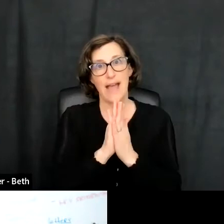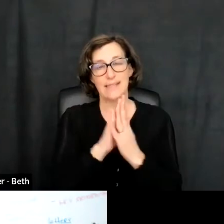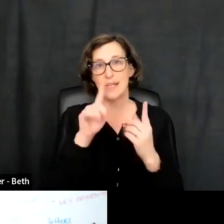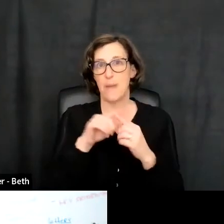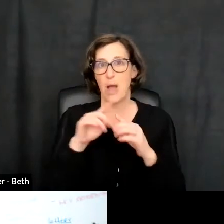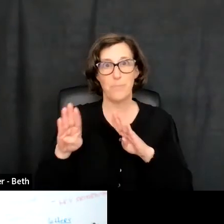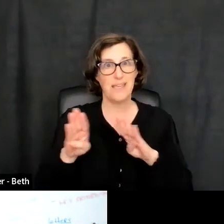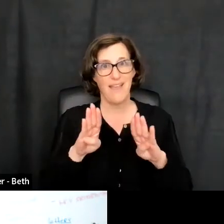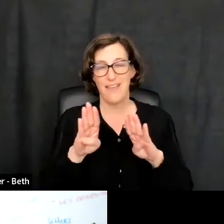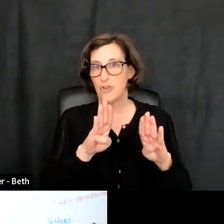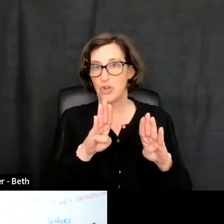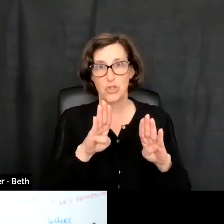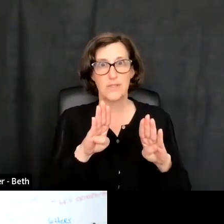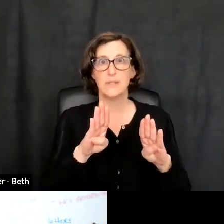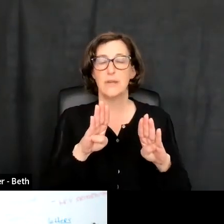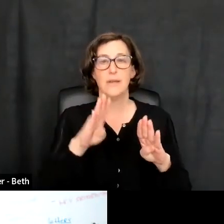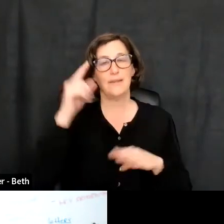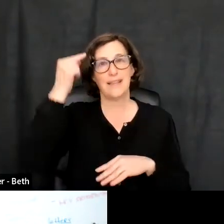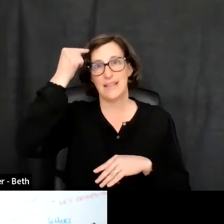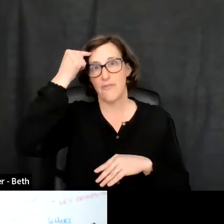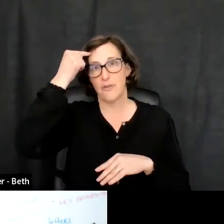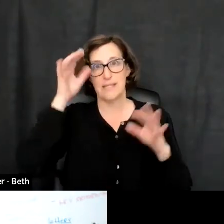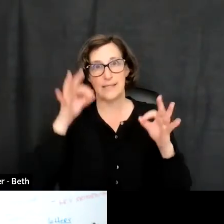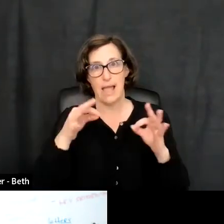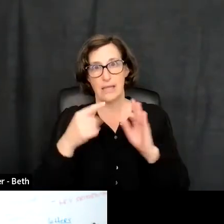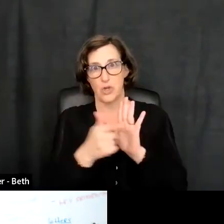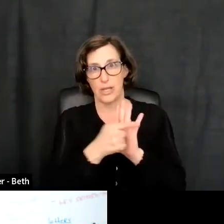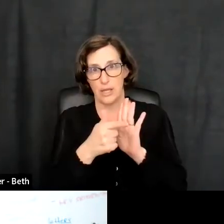behaviors that the government decides are illegal.